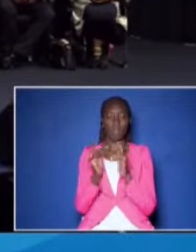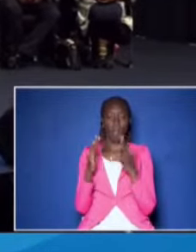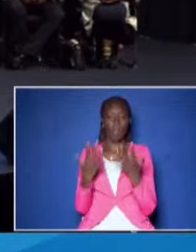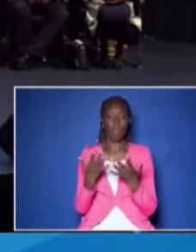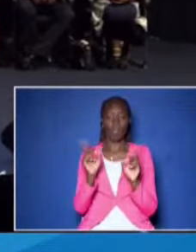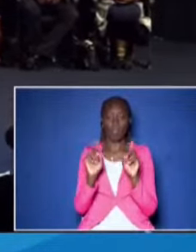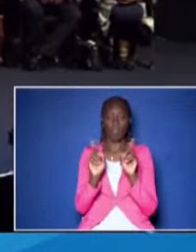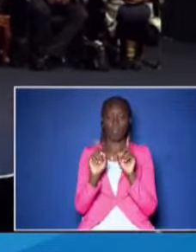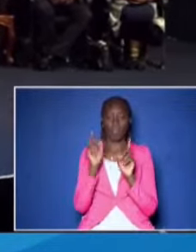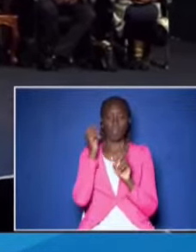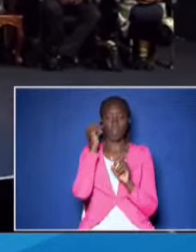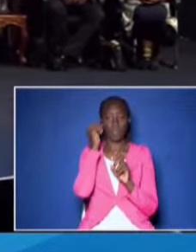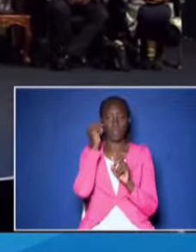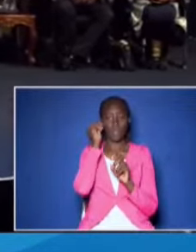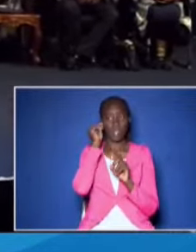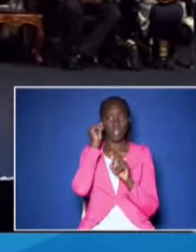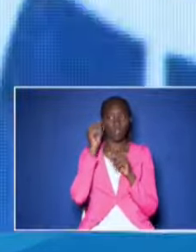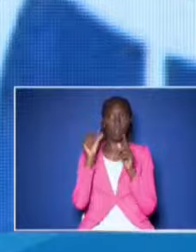contradiction